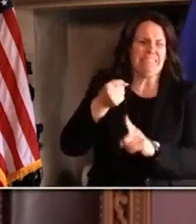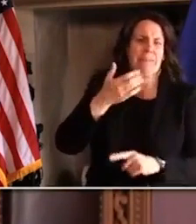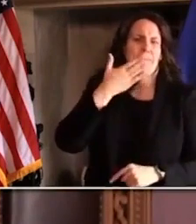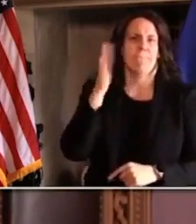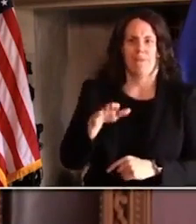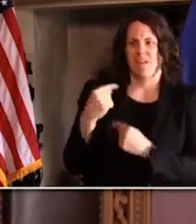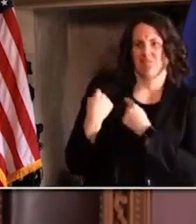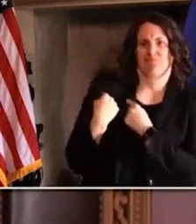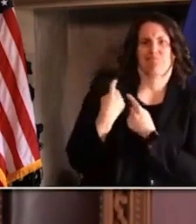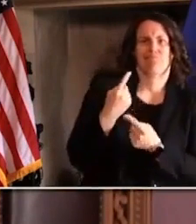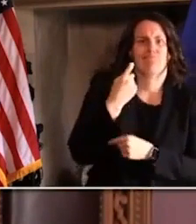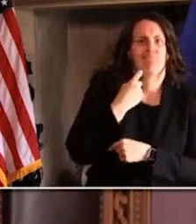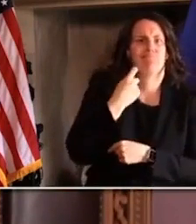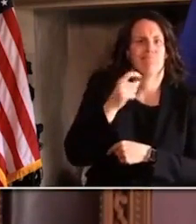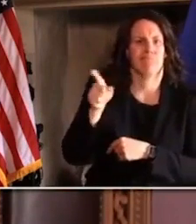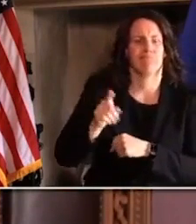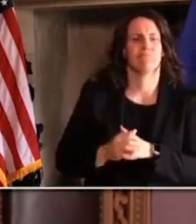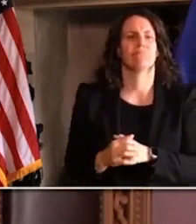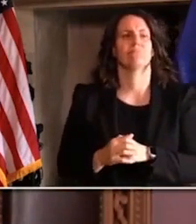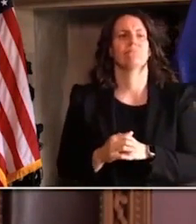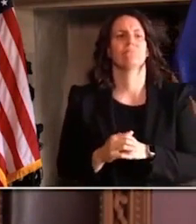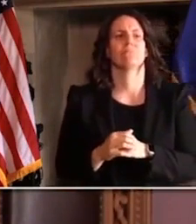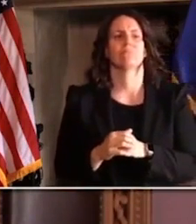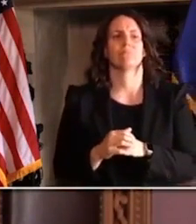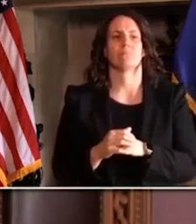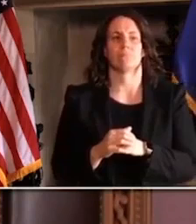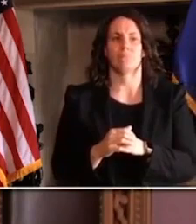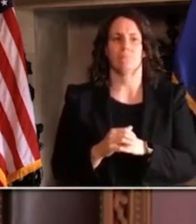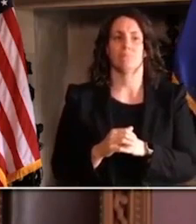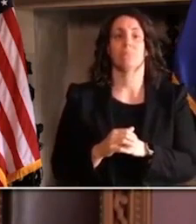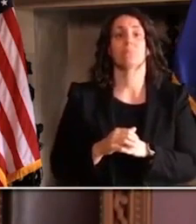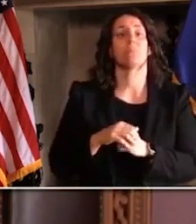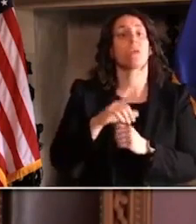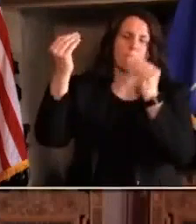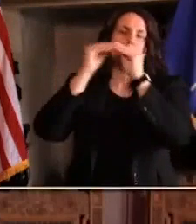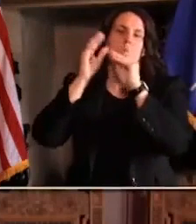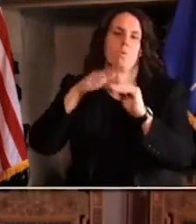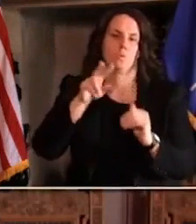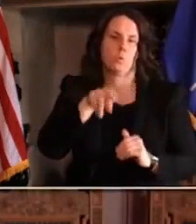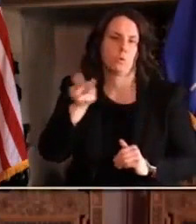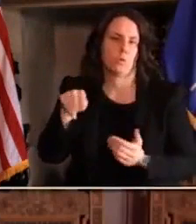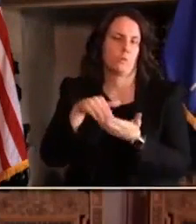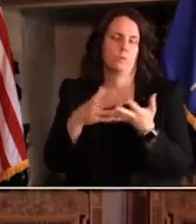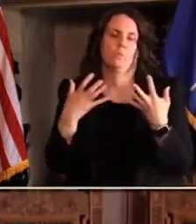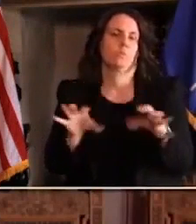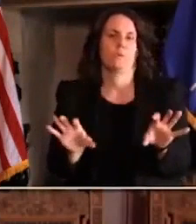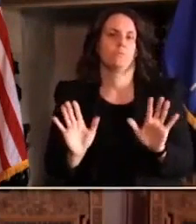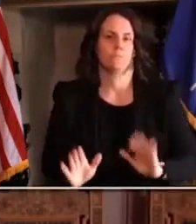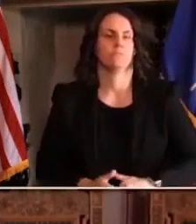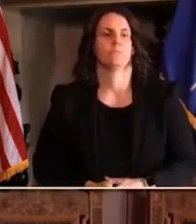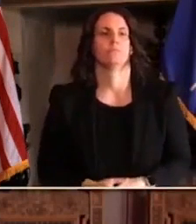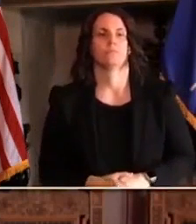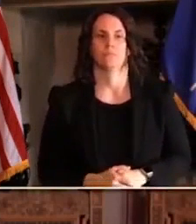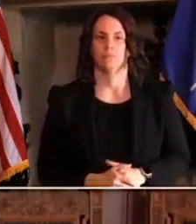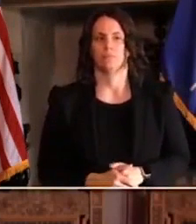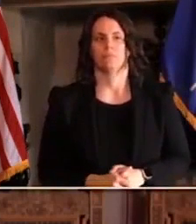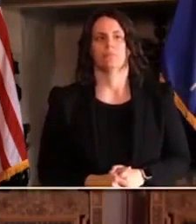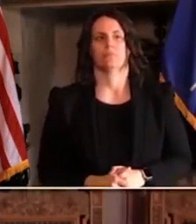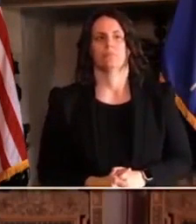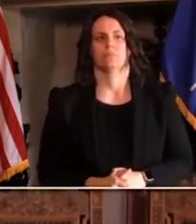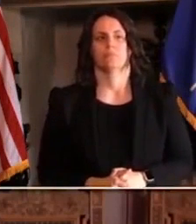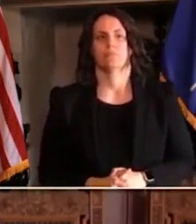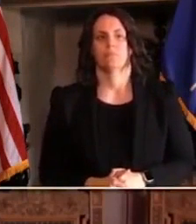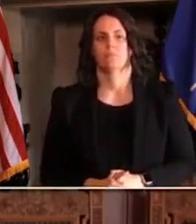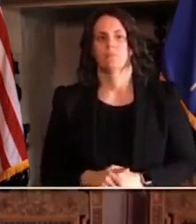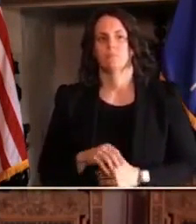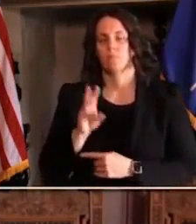disease in the African-American community, it's a crisis within a crisis. In a video news conference this afternoon, I asked Governor Evers if